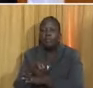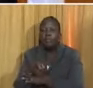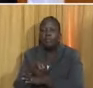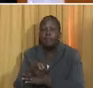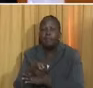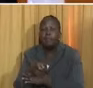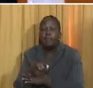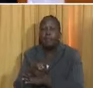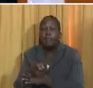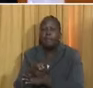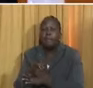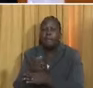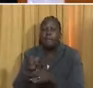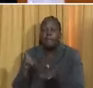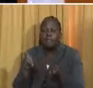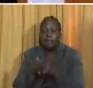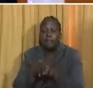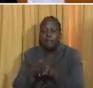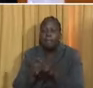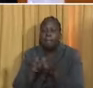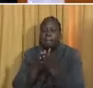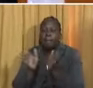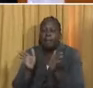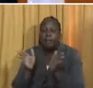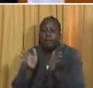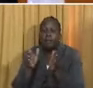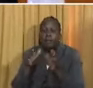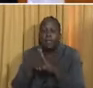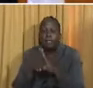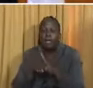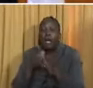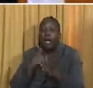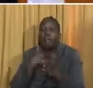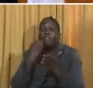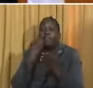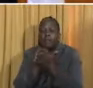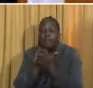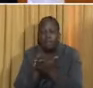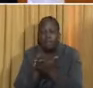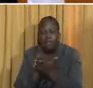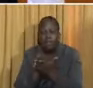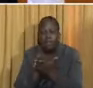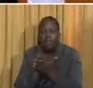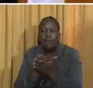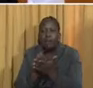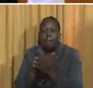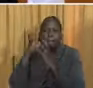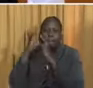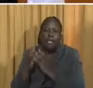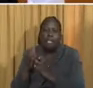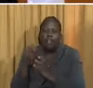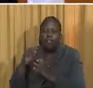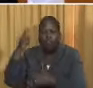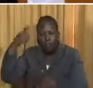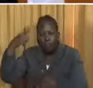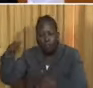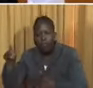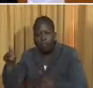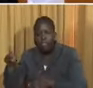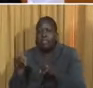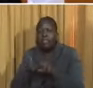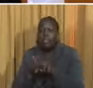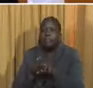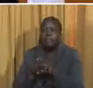not there was public participation is a matter of evidence. The burden of proof is always upon him who